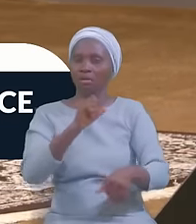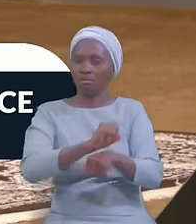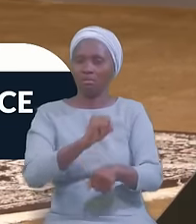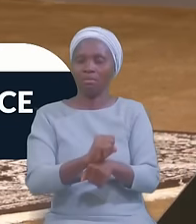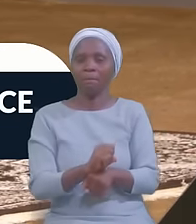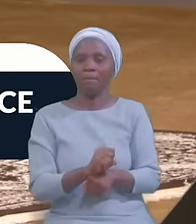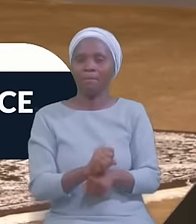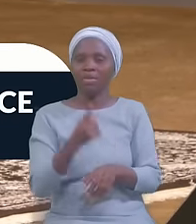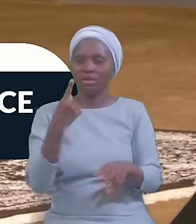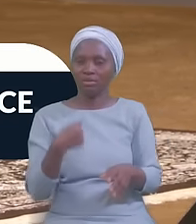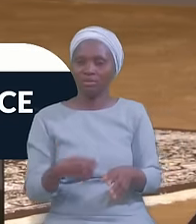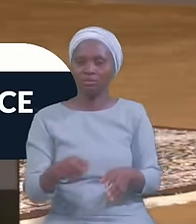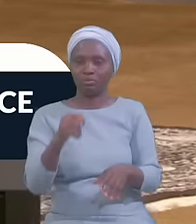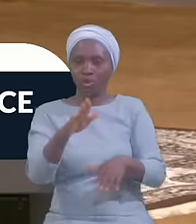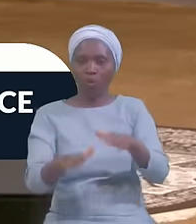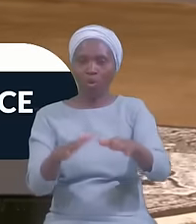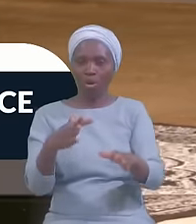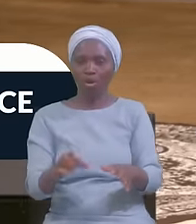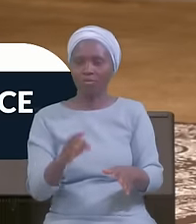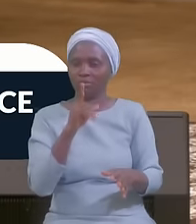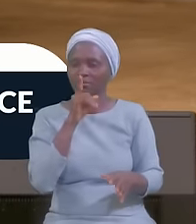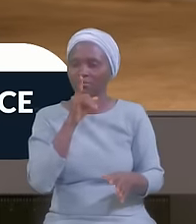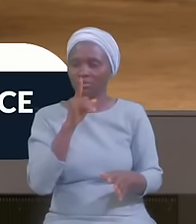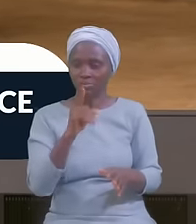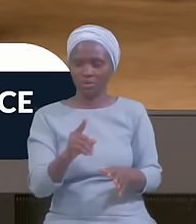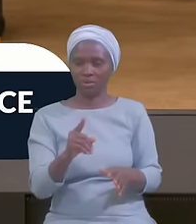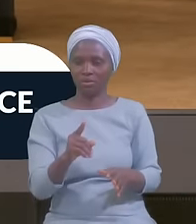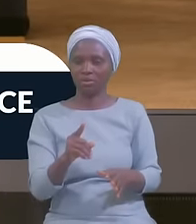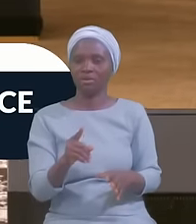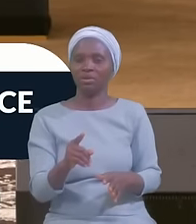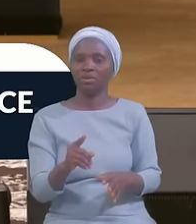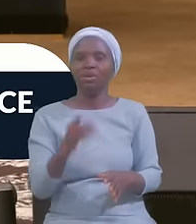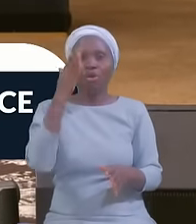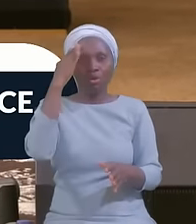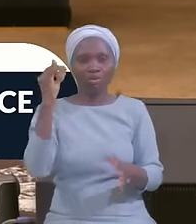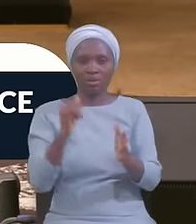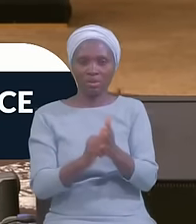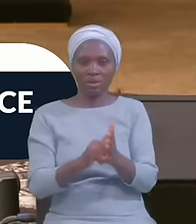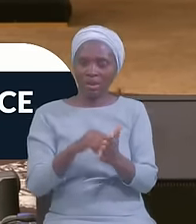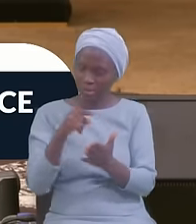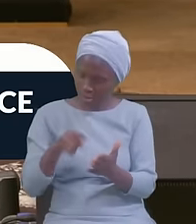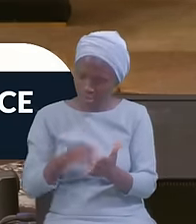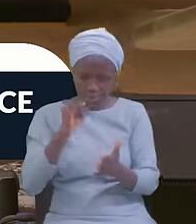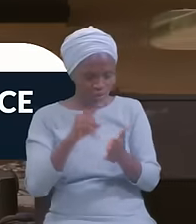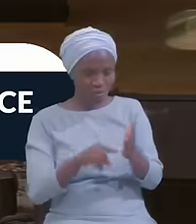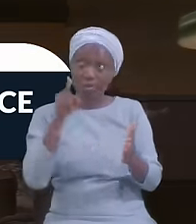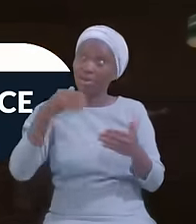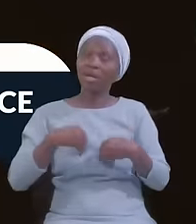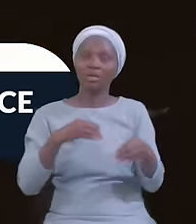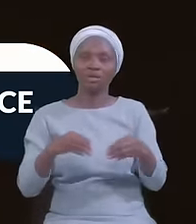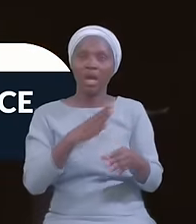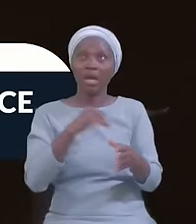of assurance, knowing that this is what he has said, and you must fulfill it. And by